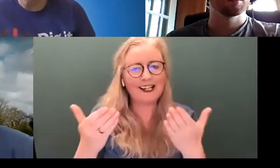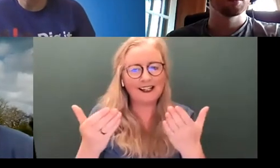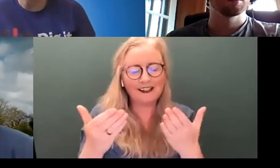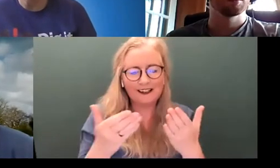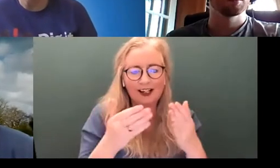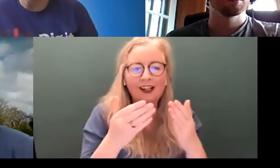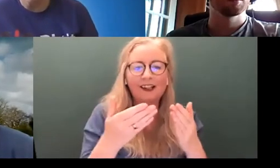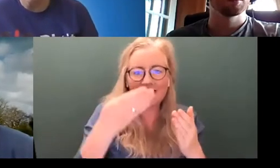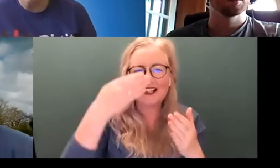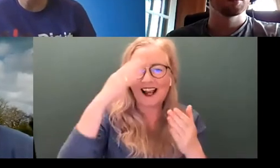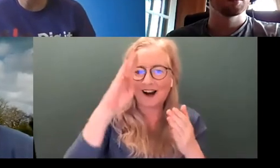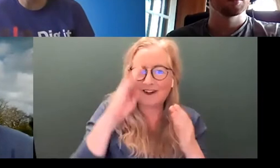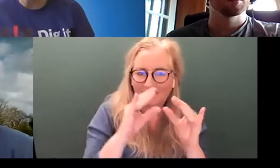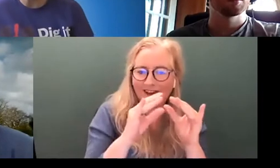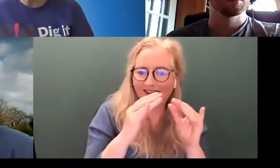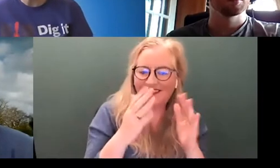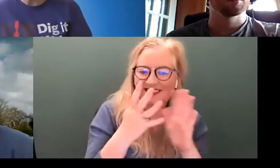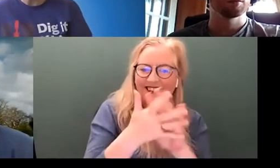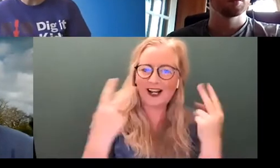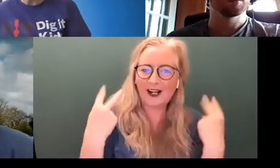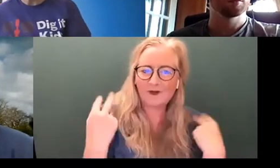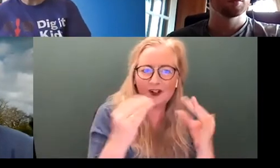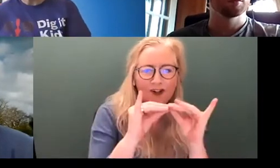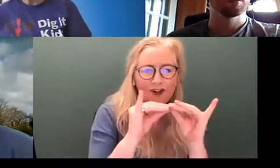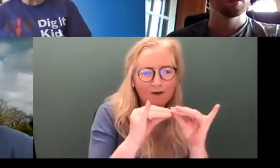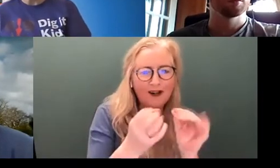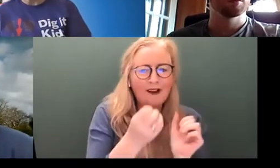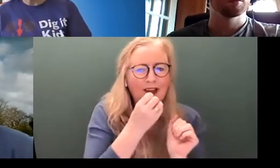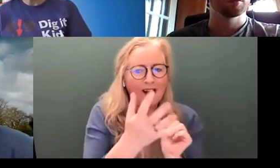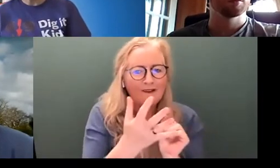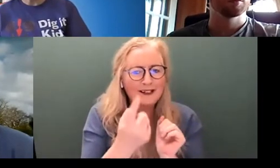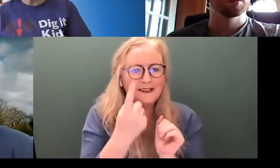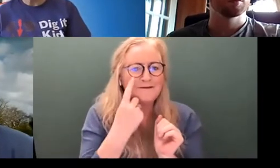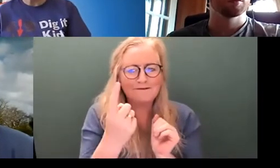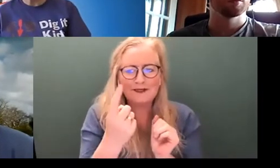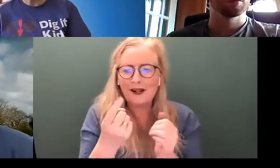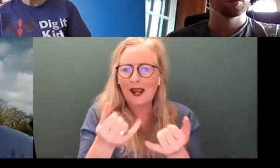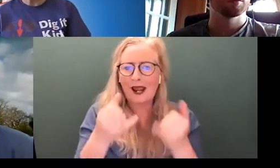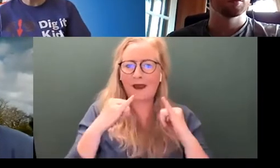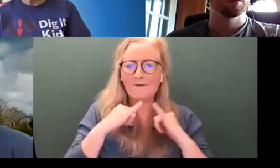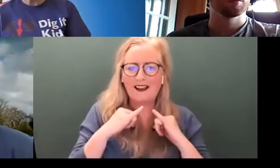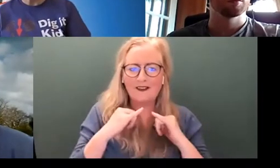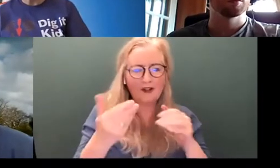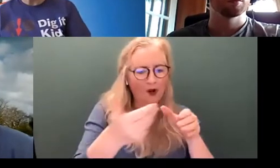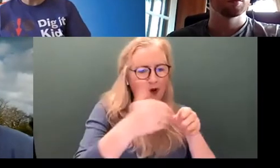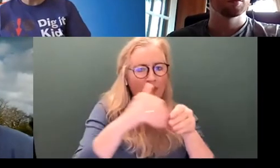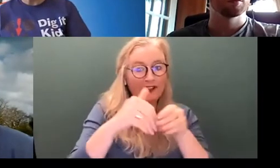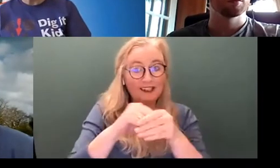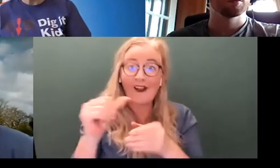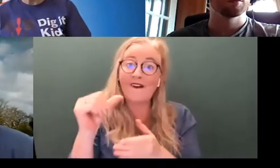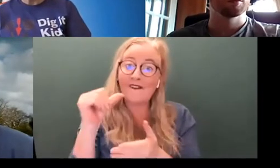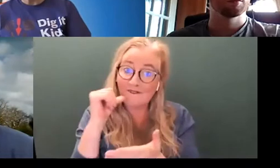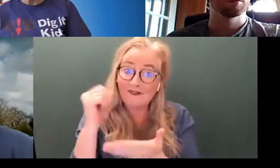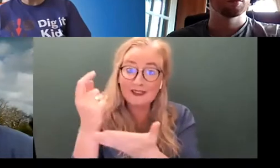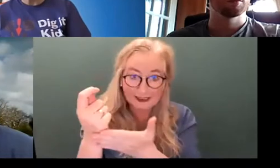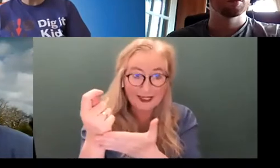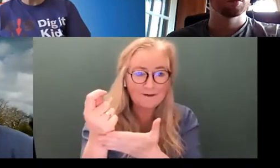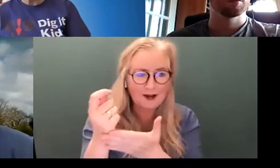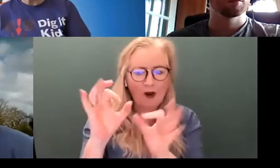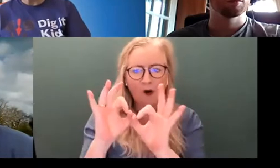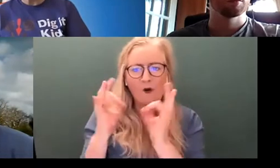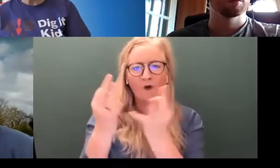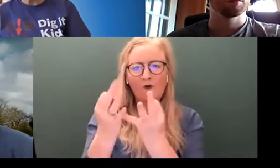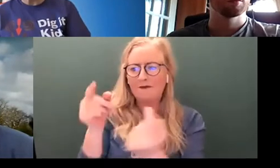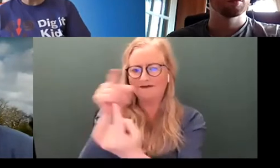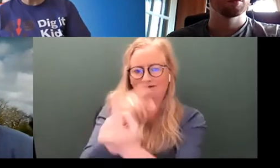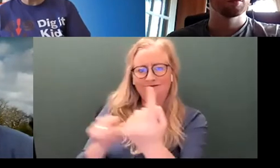Sign Language interpreter and it's lovely again to be able to include for the first time a group of people who